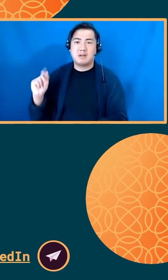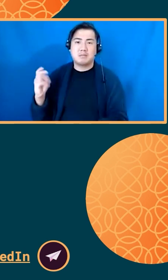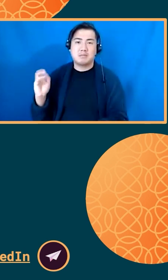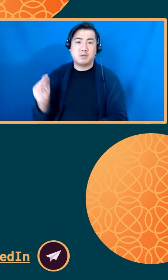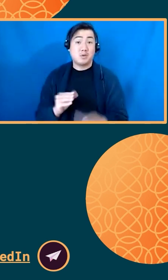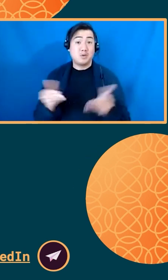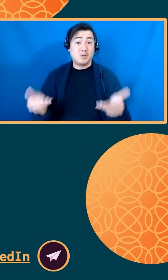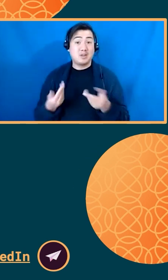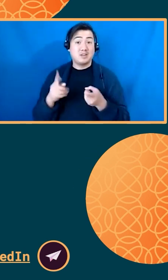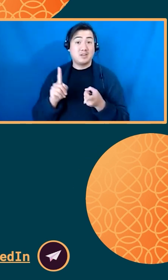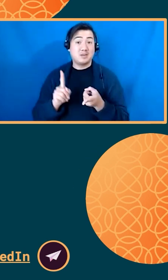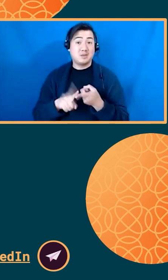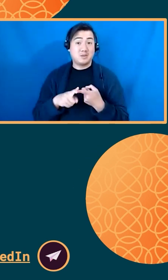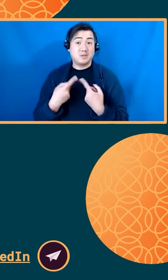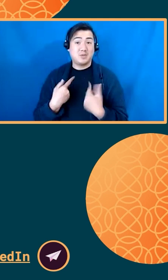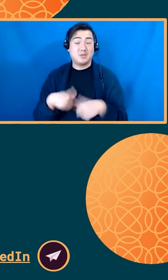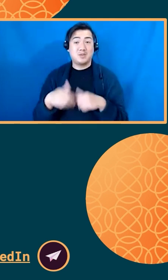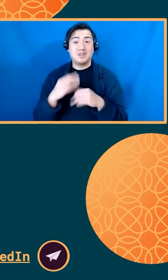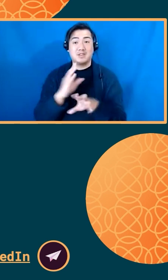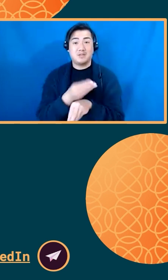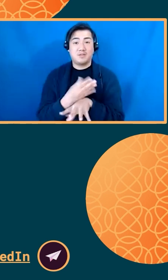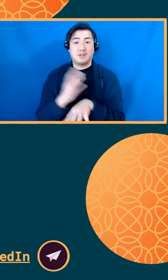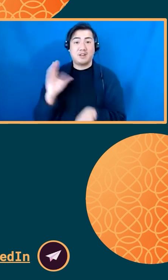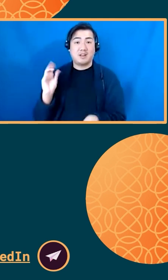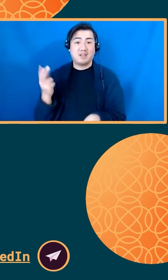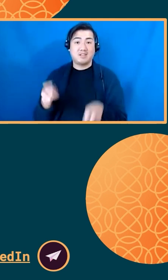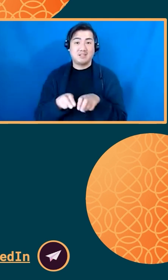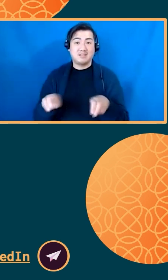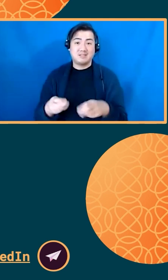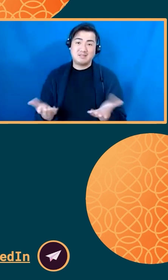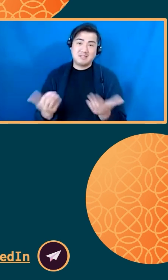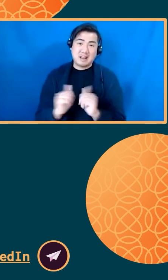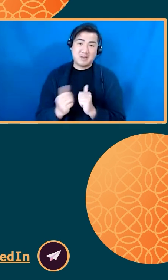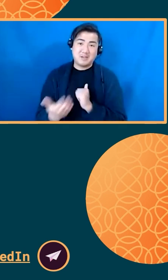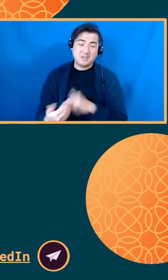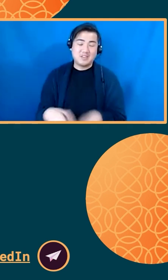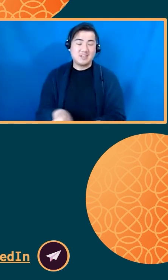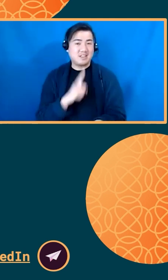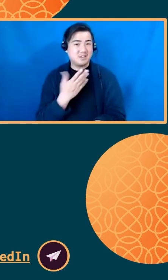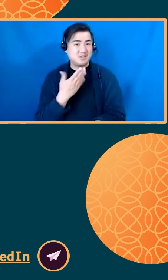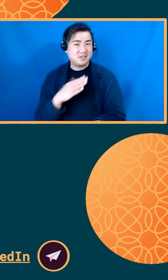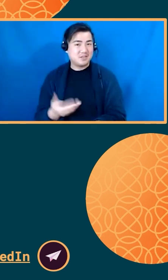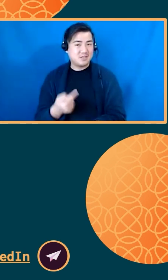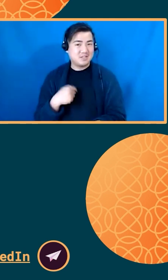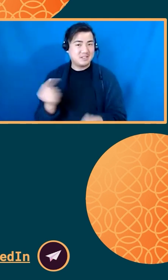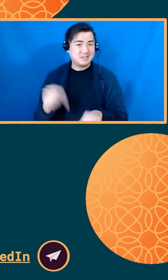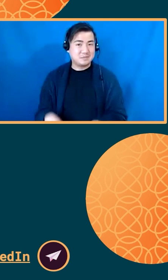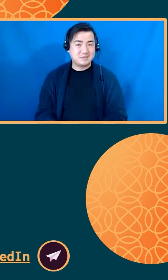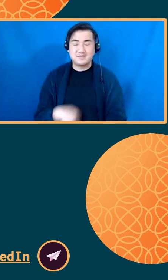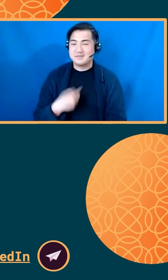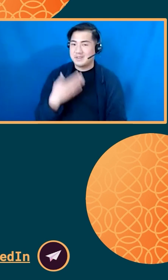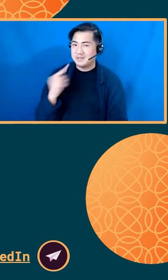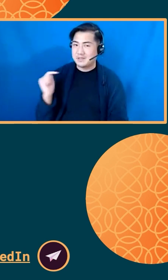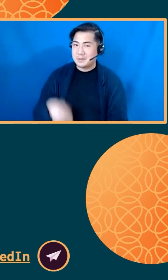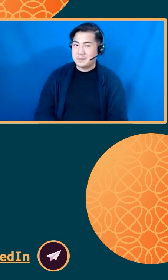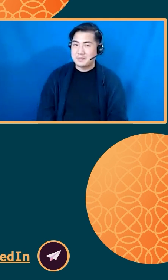to the virtual couch. How are you? Hi, thanks for having me here. Thank you for being here.